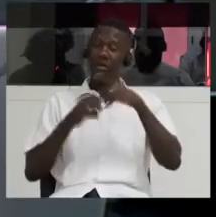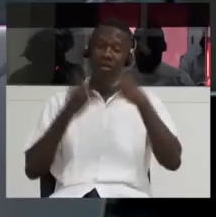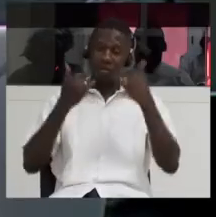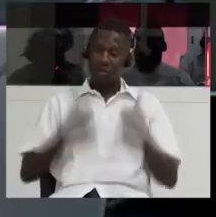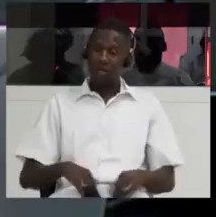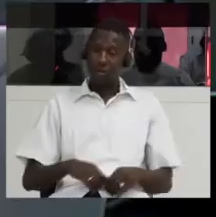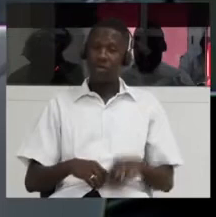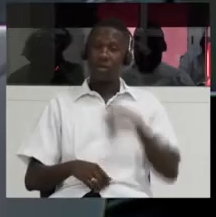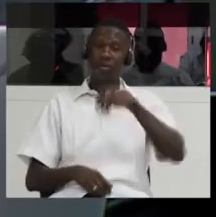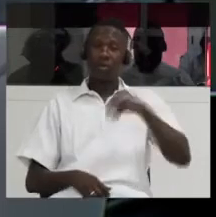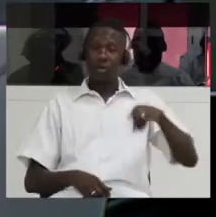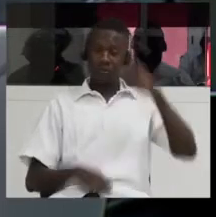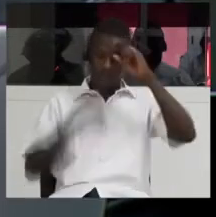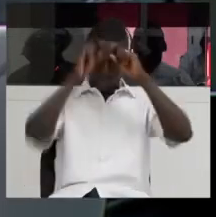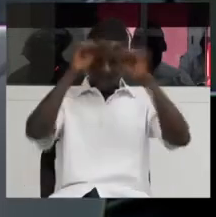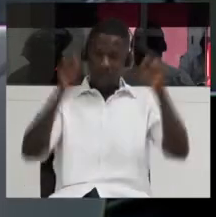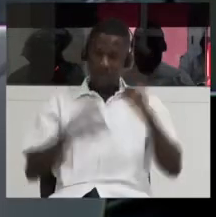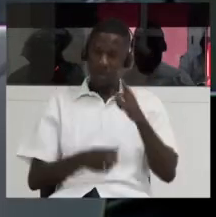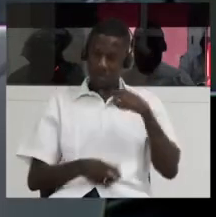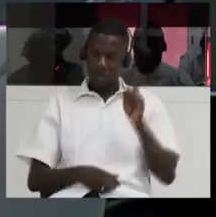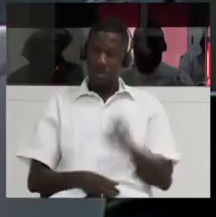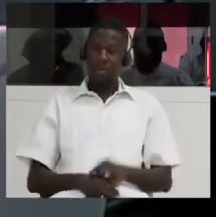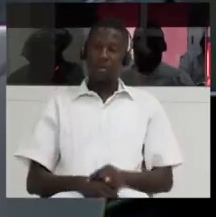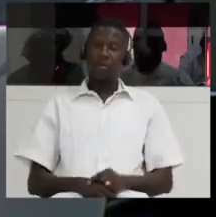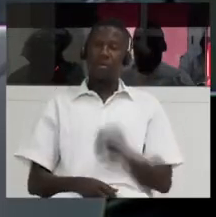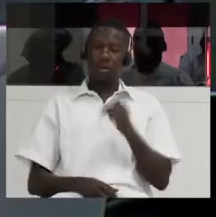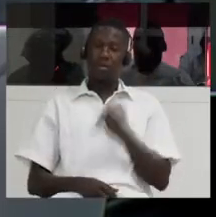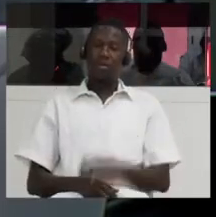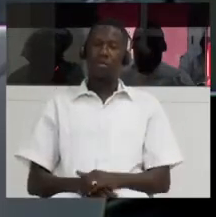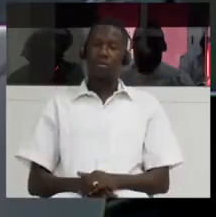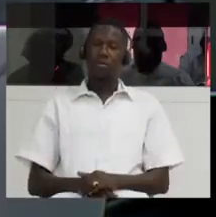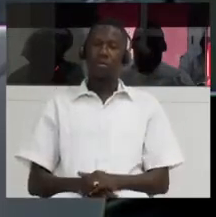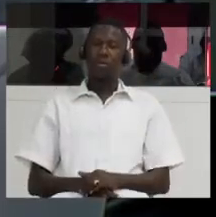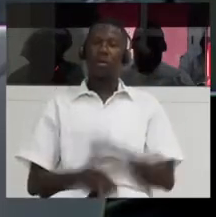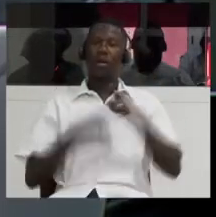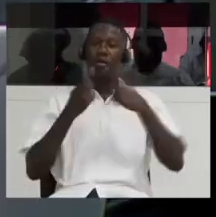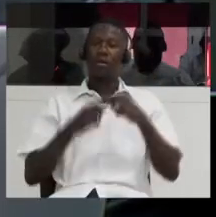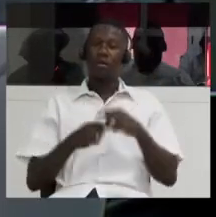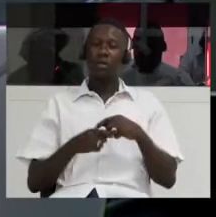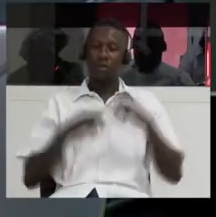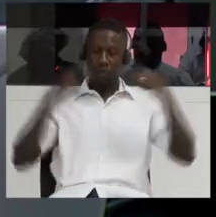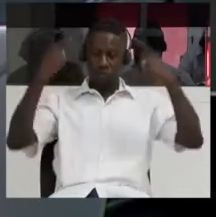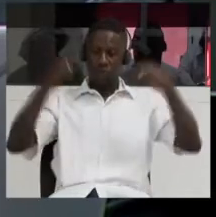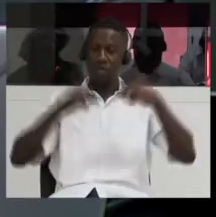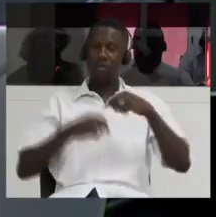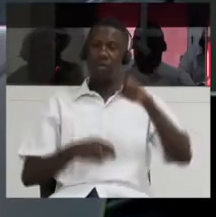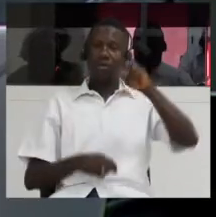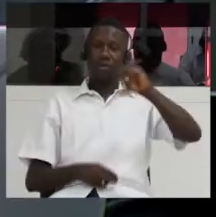After the success of the July 22nd coup, where were you posted? I was at the State